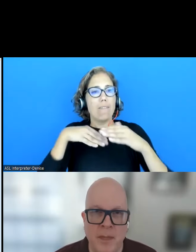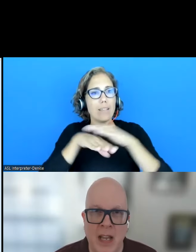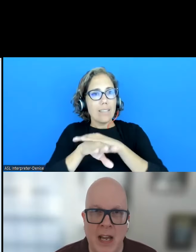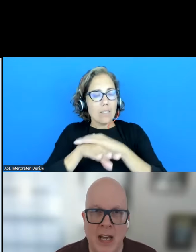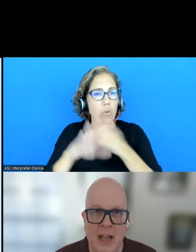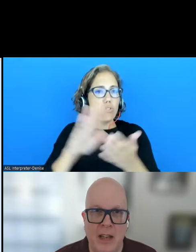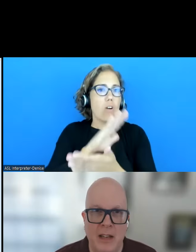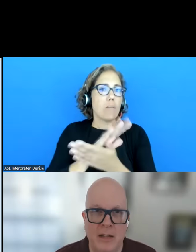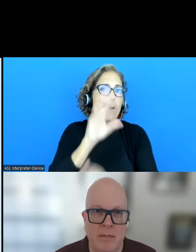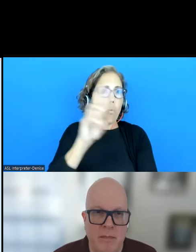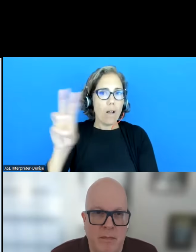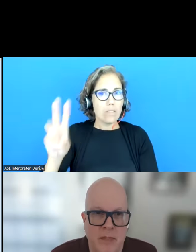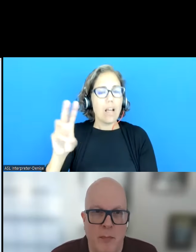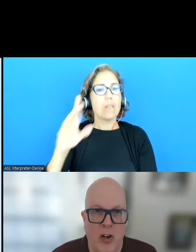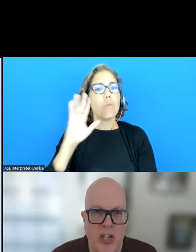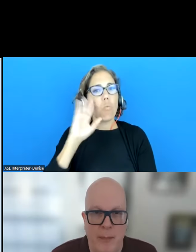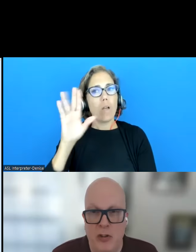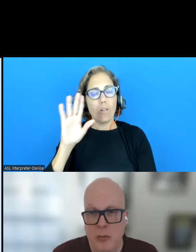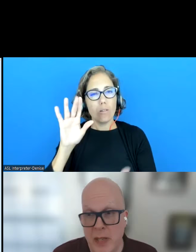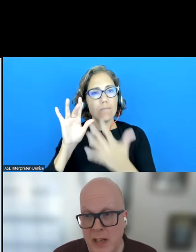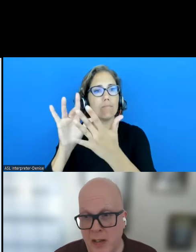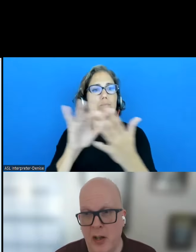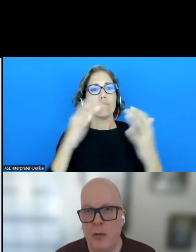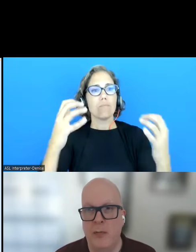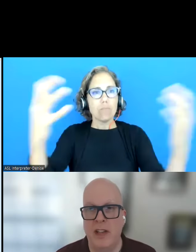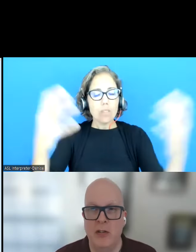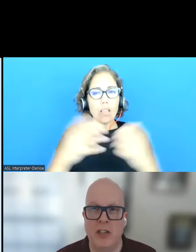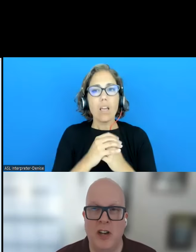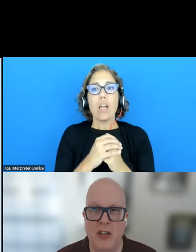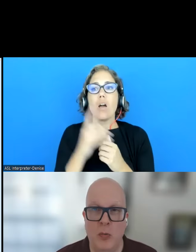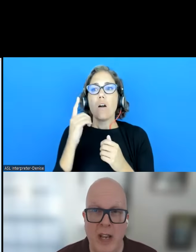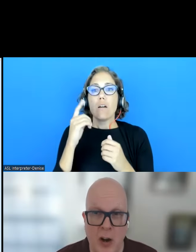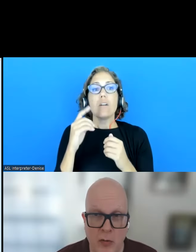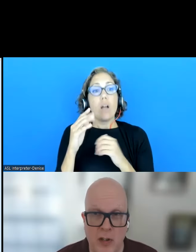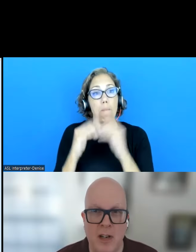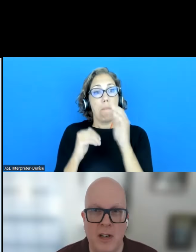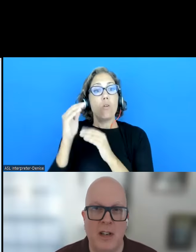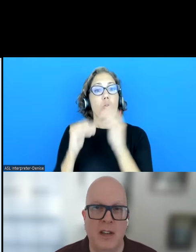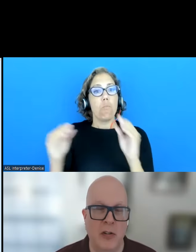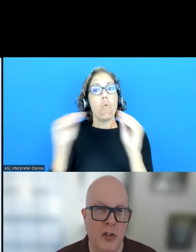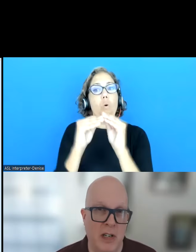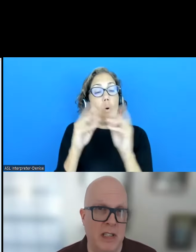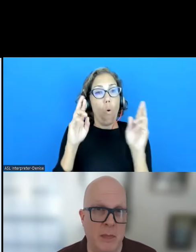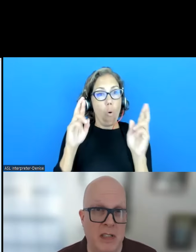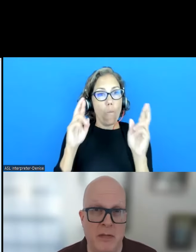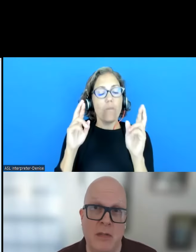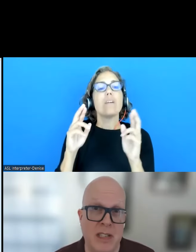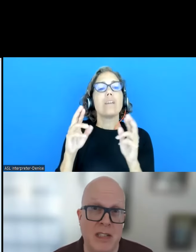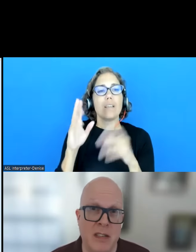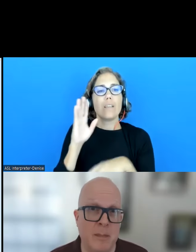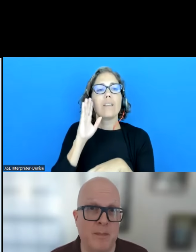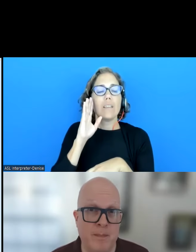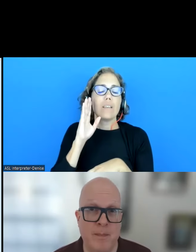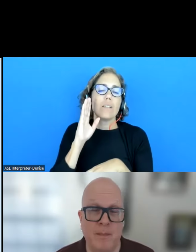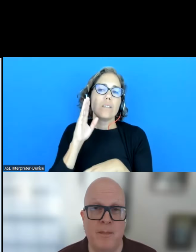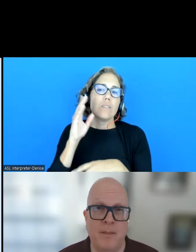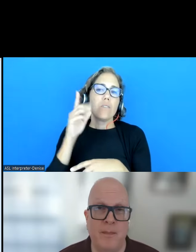websites, the more champions you build, hopefully you can start to win over those who are dismissive and